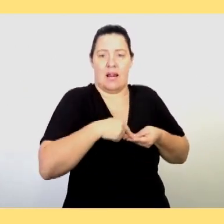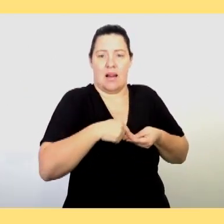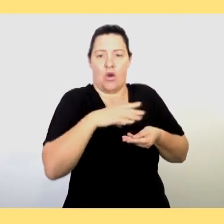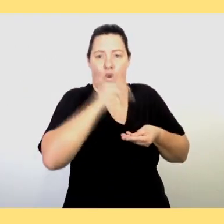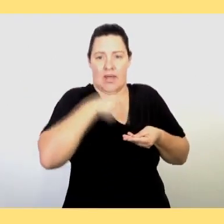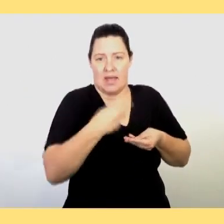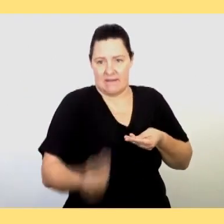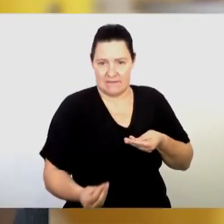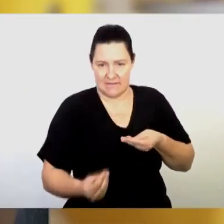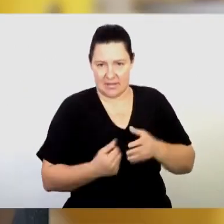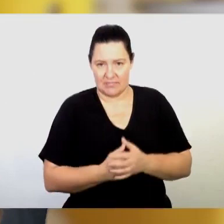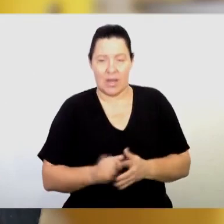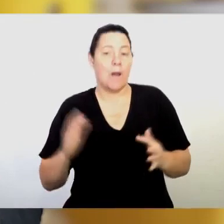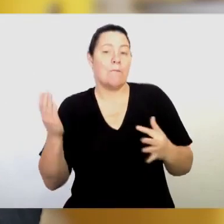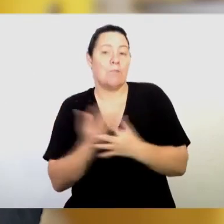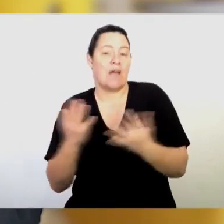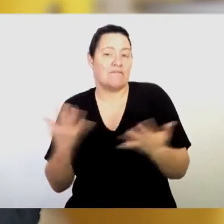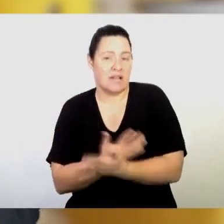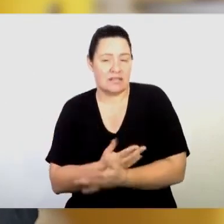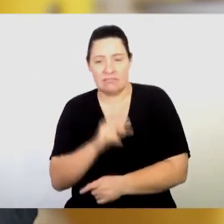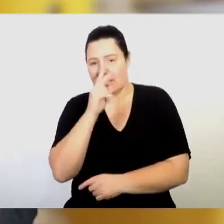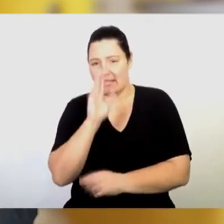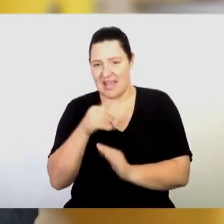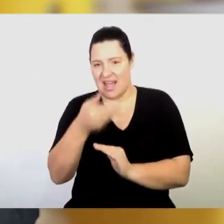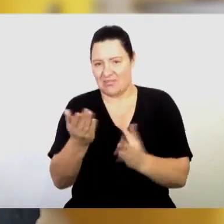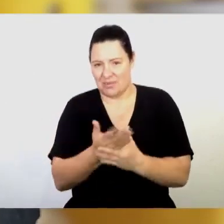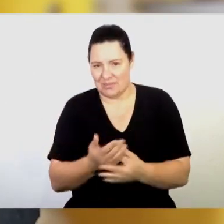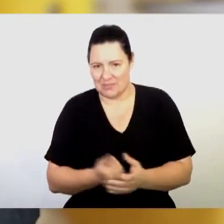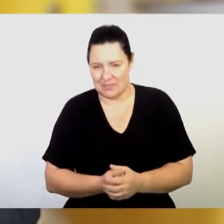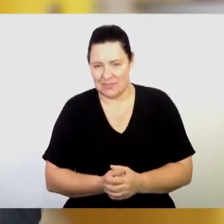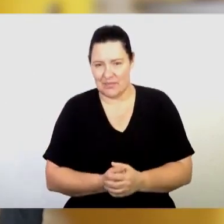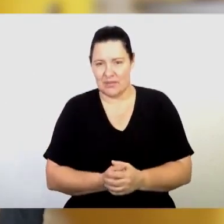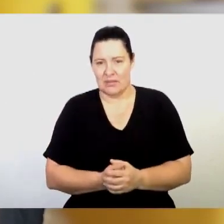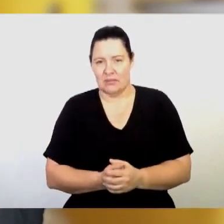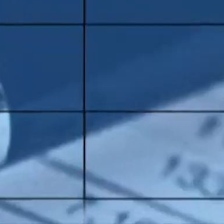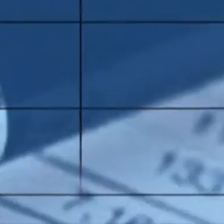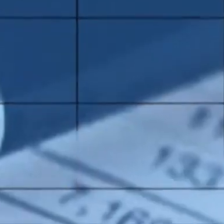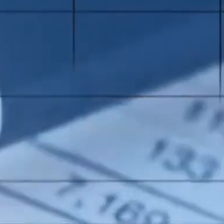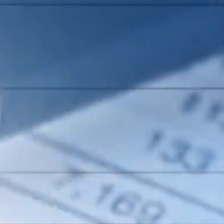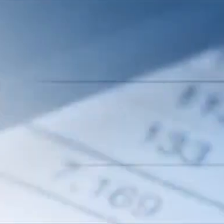duplicate credit invoice. Dear learners, we're going to go for a quick ad break. I'm going to see you after the break.